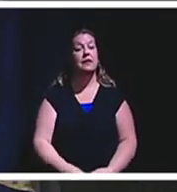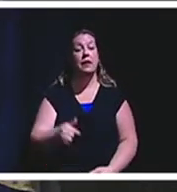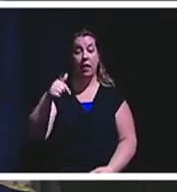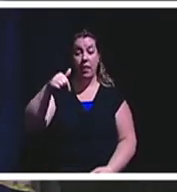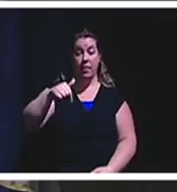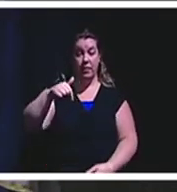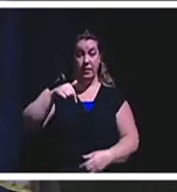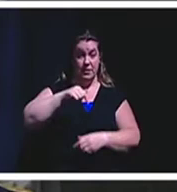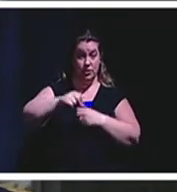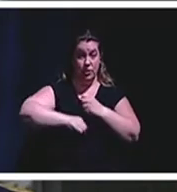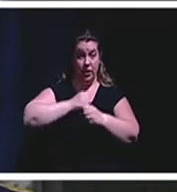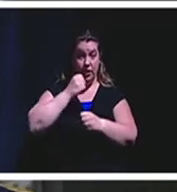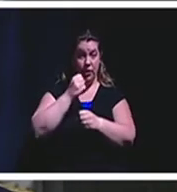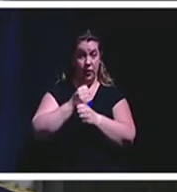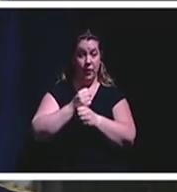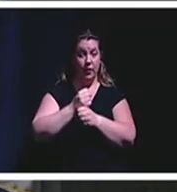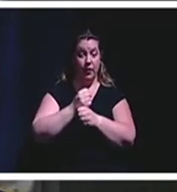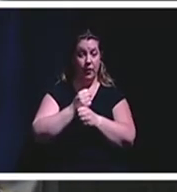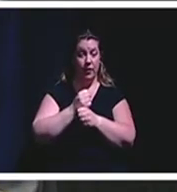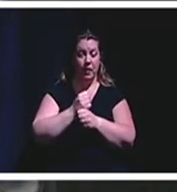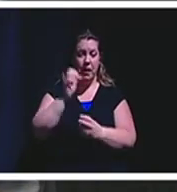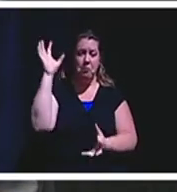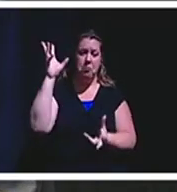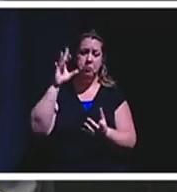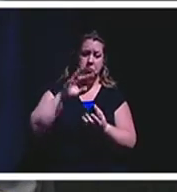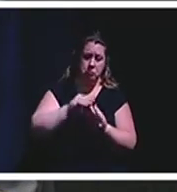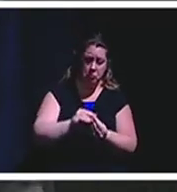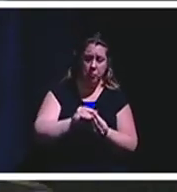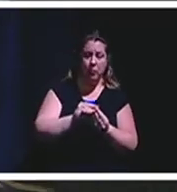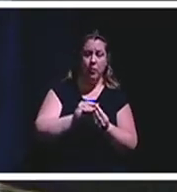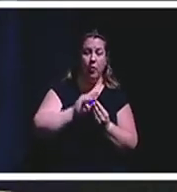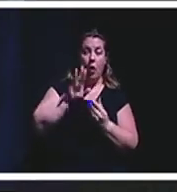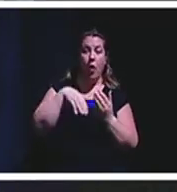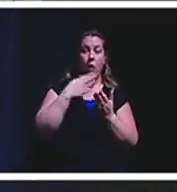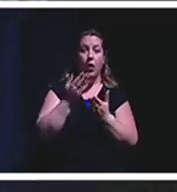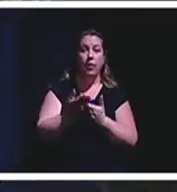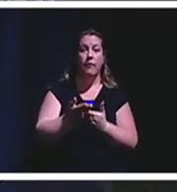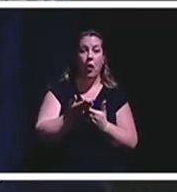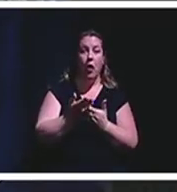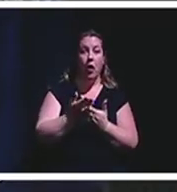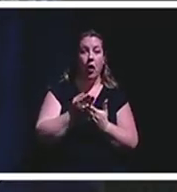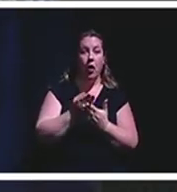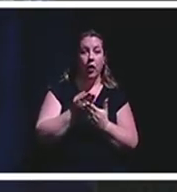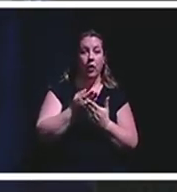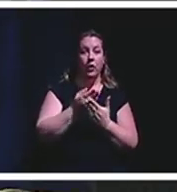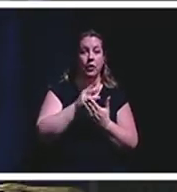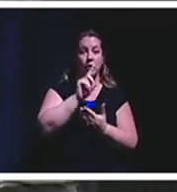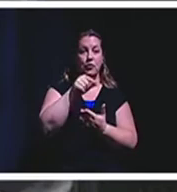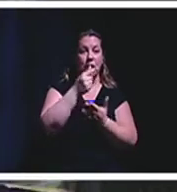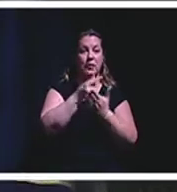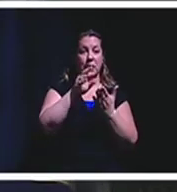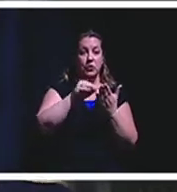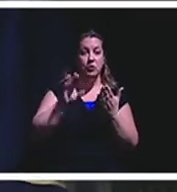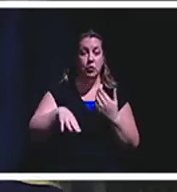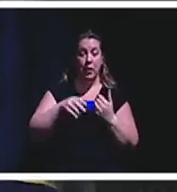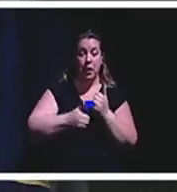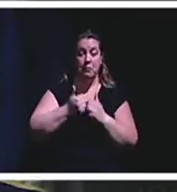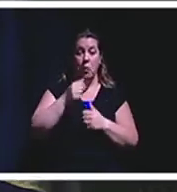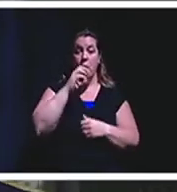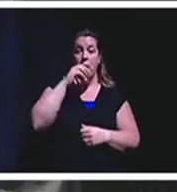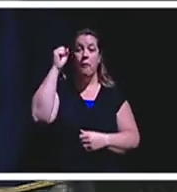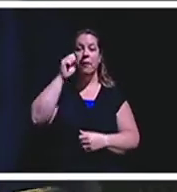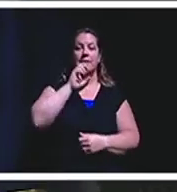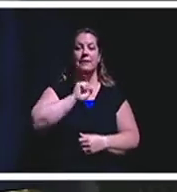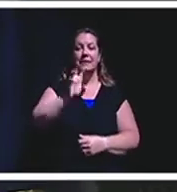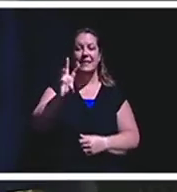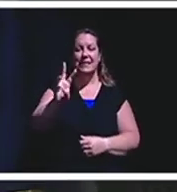year, of the total commencements, our oldest graduate is 63 years old.